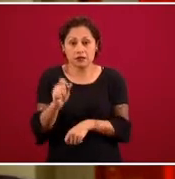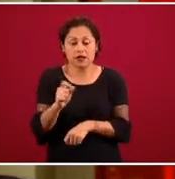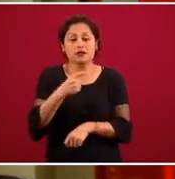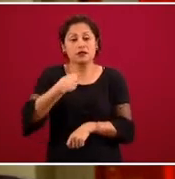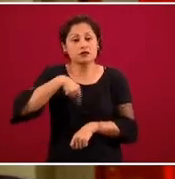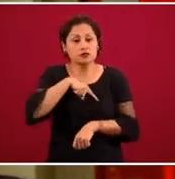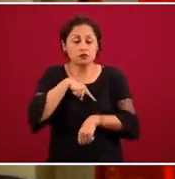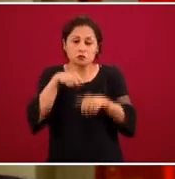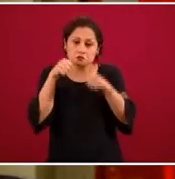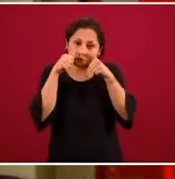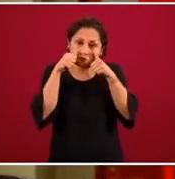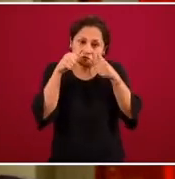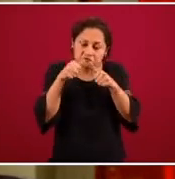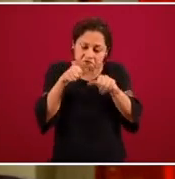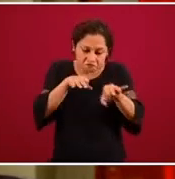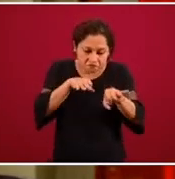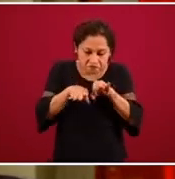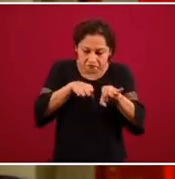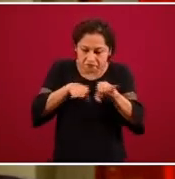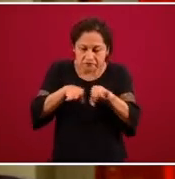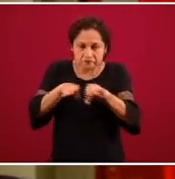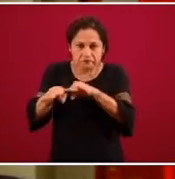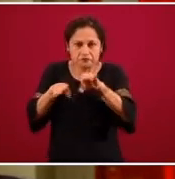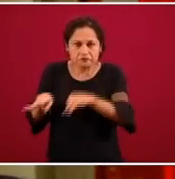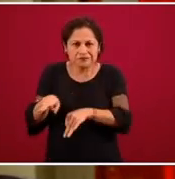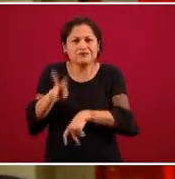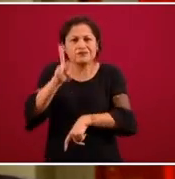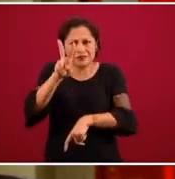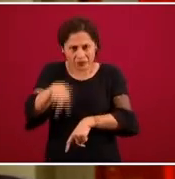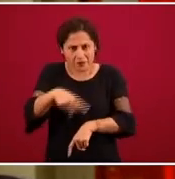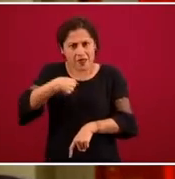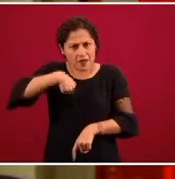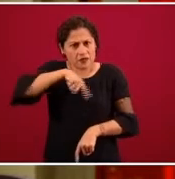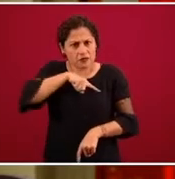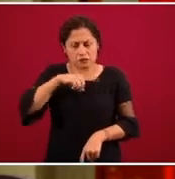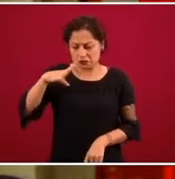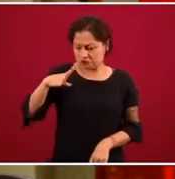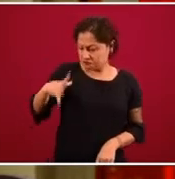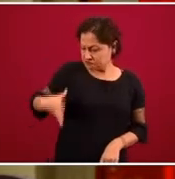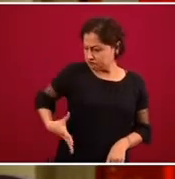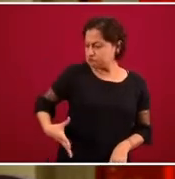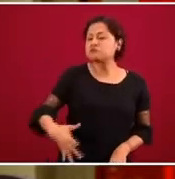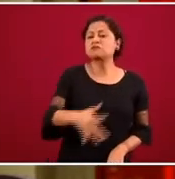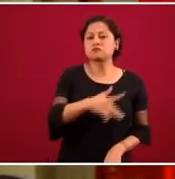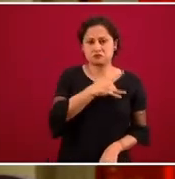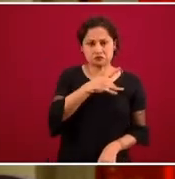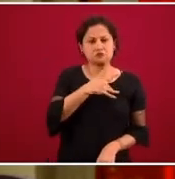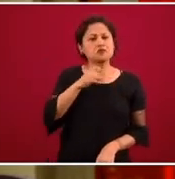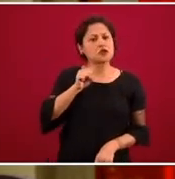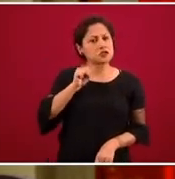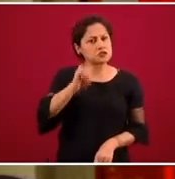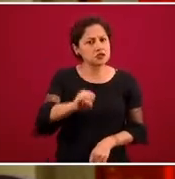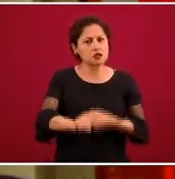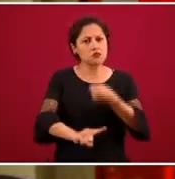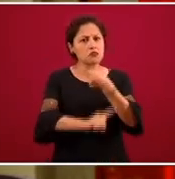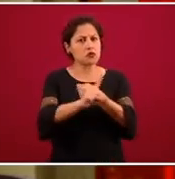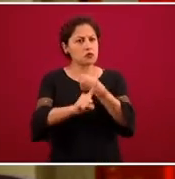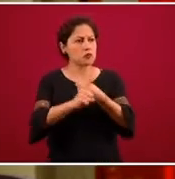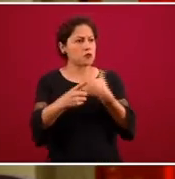very proud to be at the spearhead of this battle. This